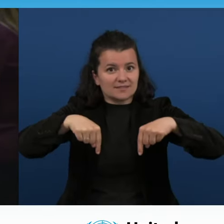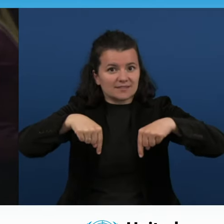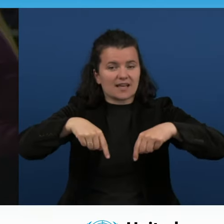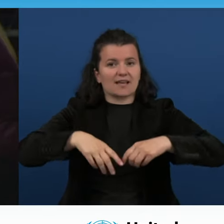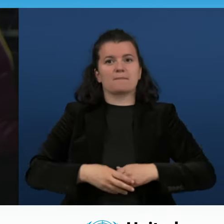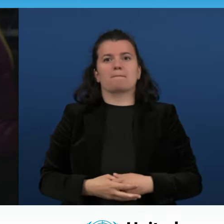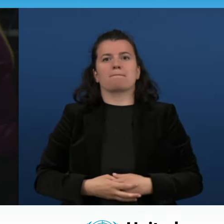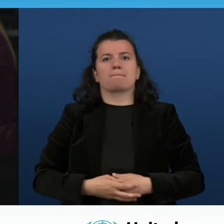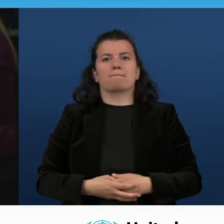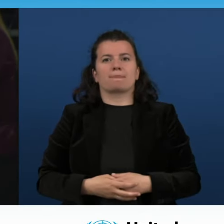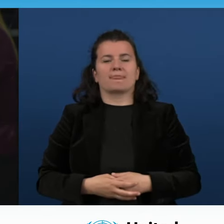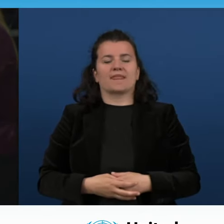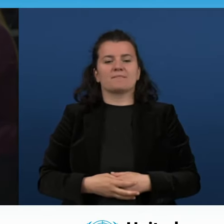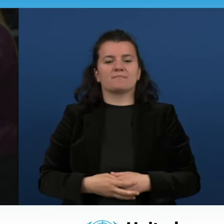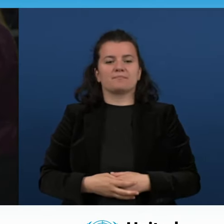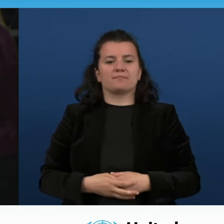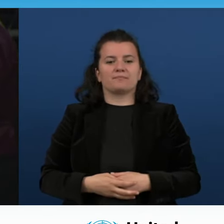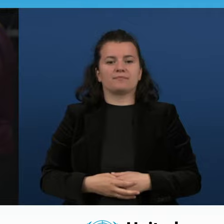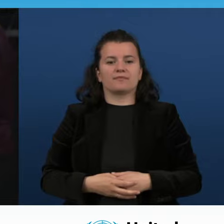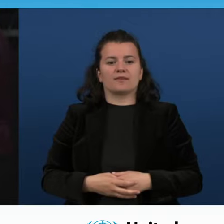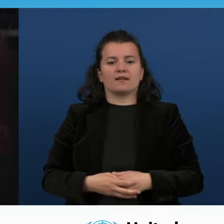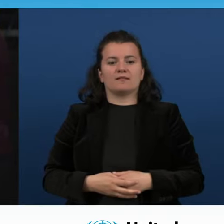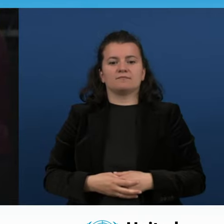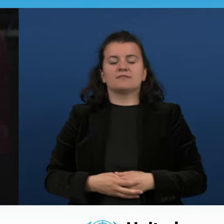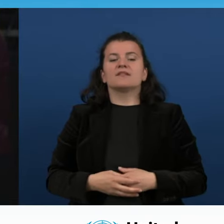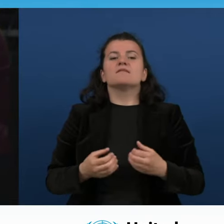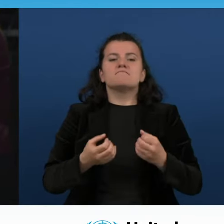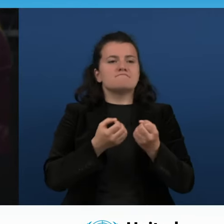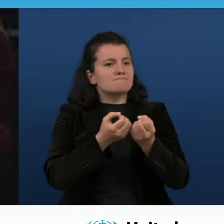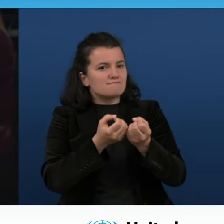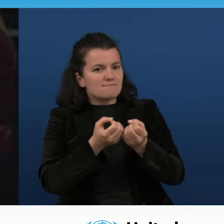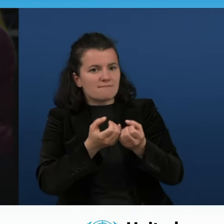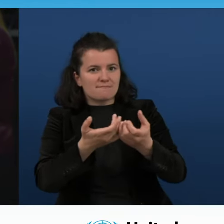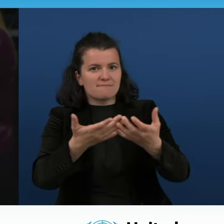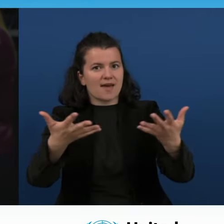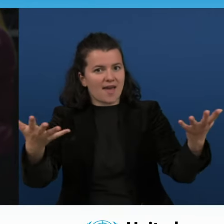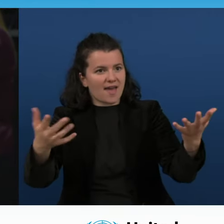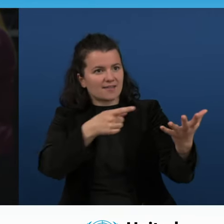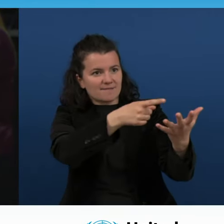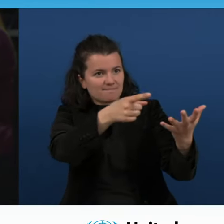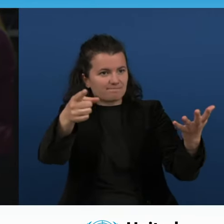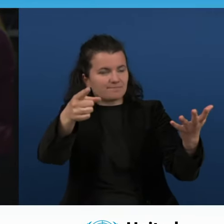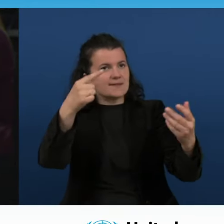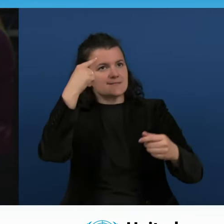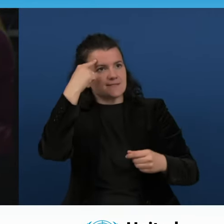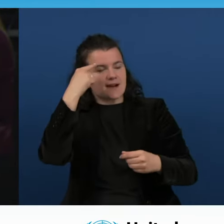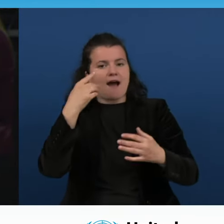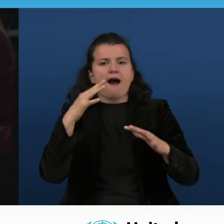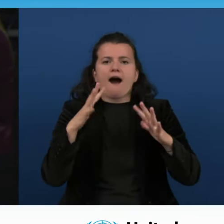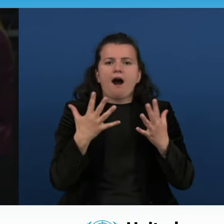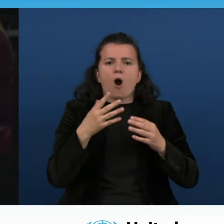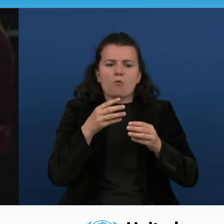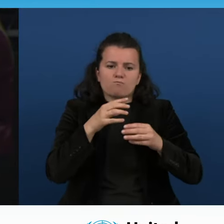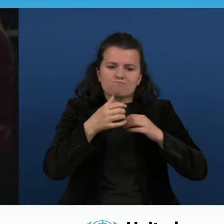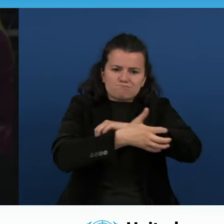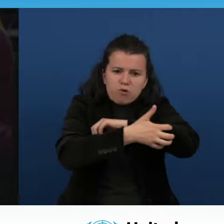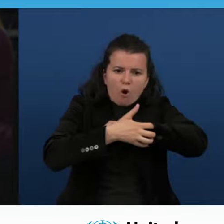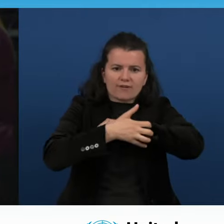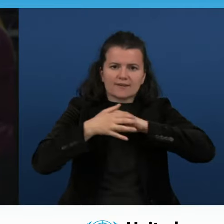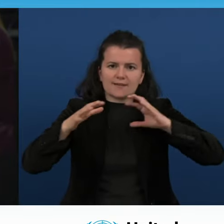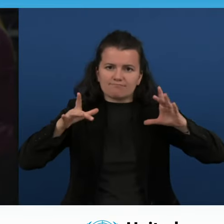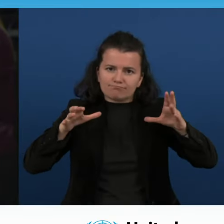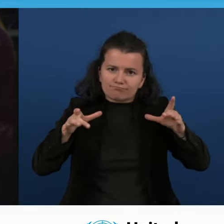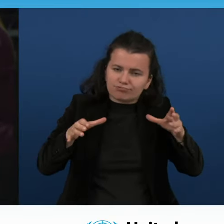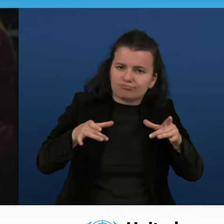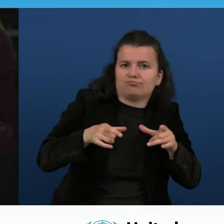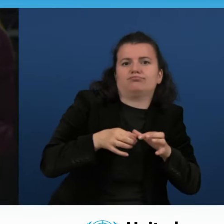for adopted interventions to address the root causes of poverty. We were delighted to learn more about ways to